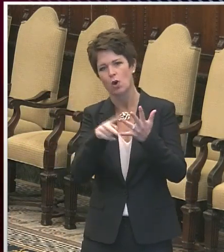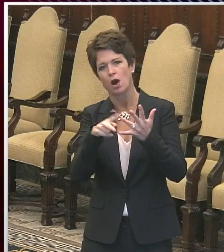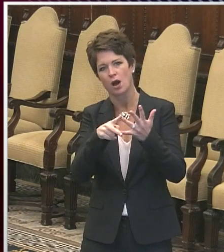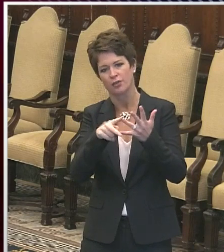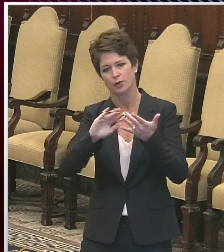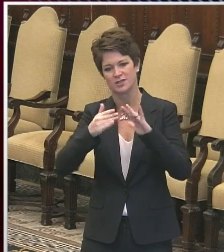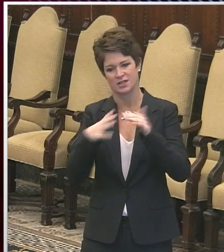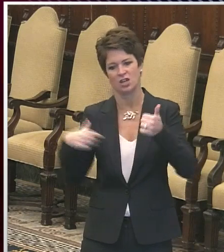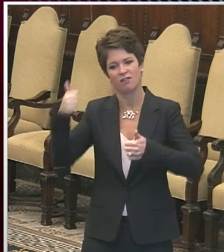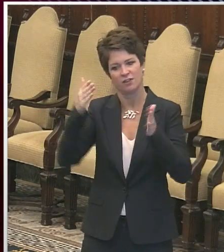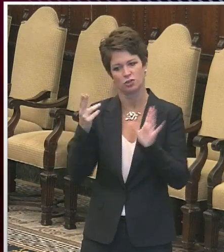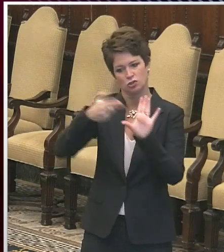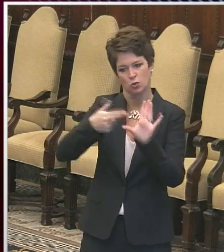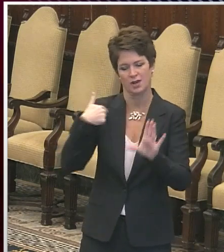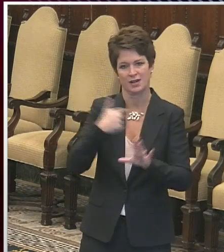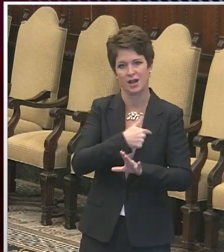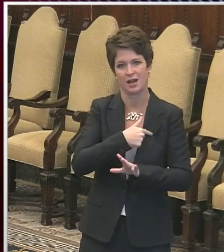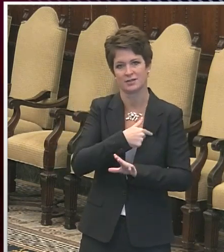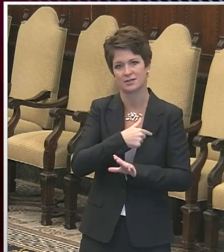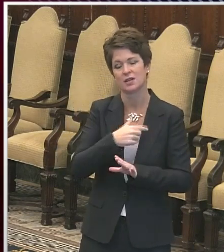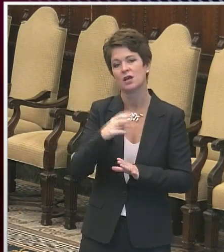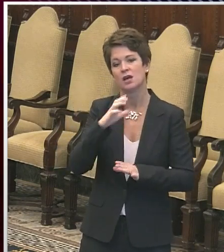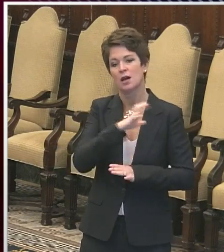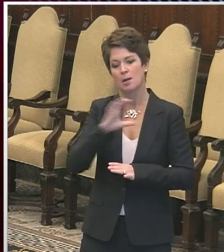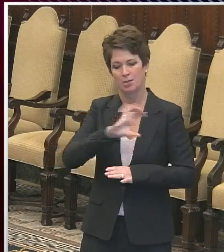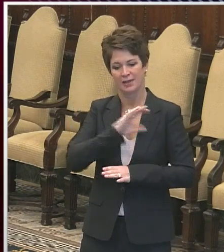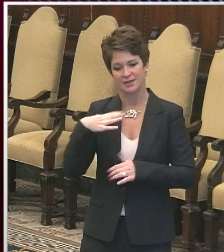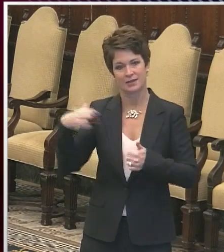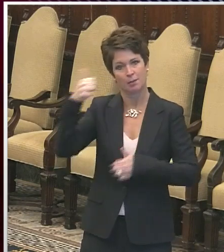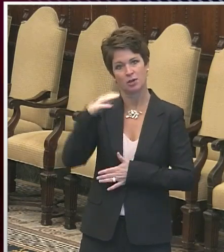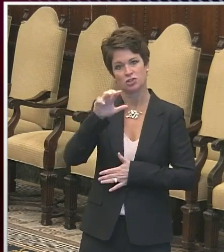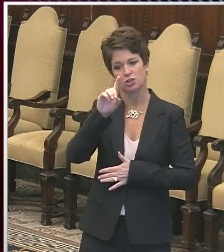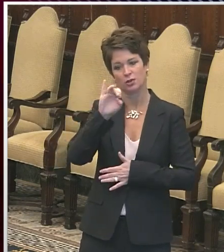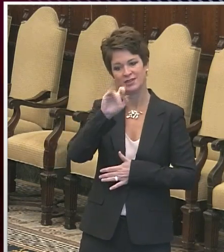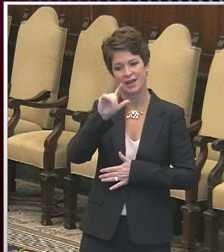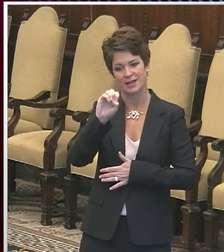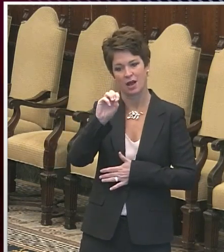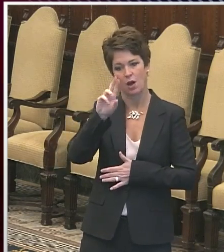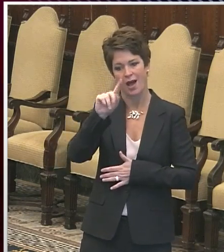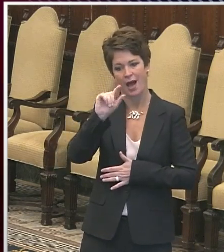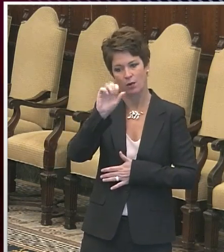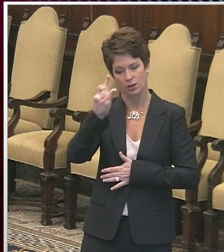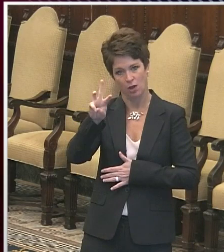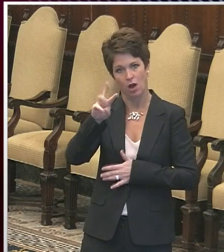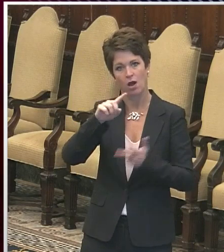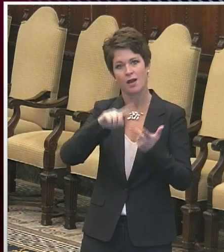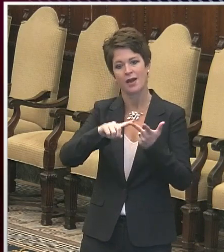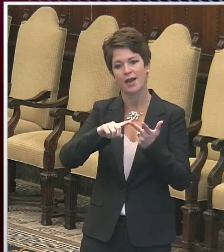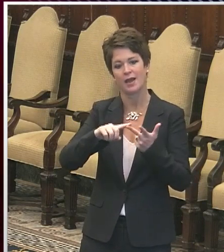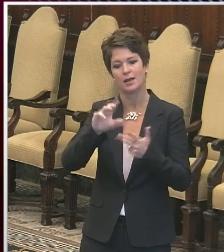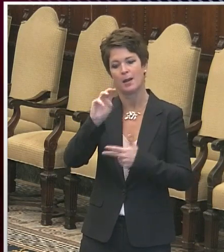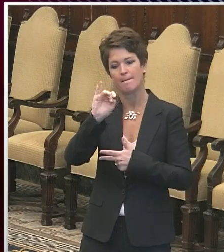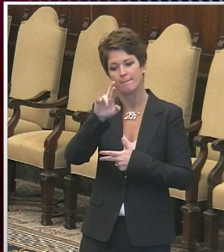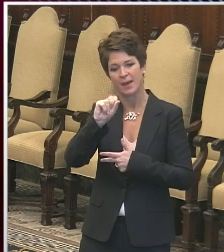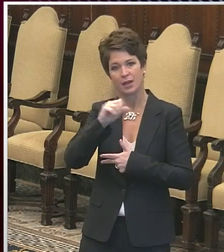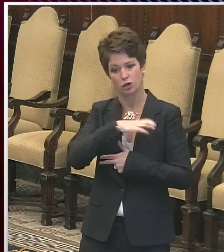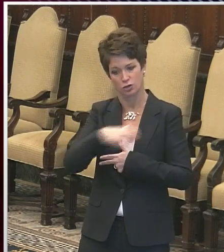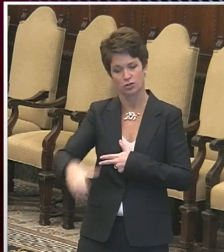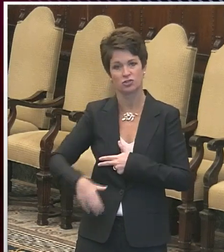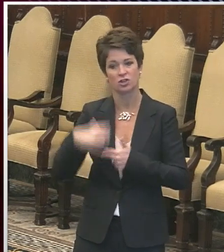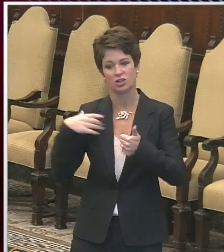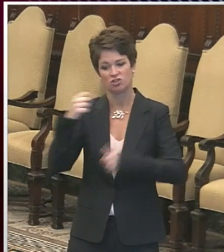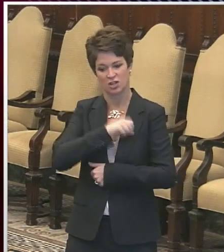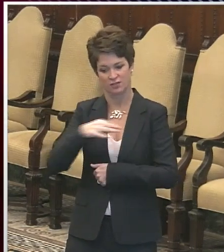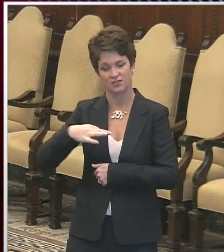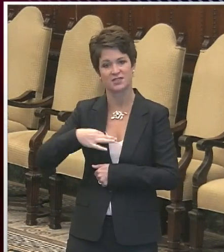city officials, Police Commissioner Danielle Outlaw and the mayor's chief of staff, Jim Angler. Remember that we have limited time